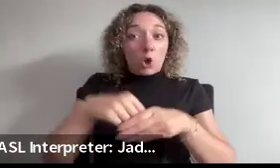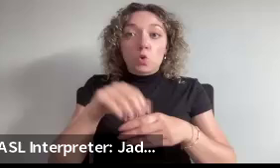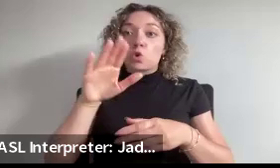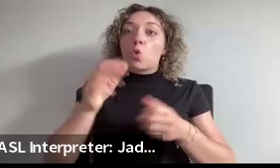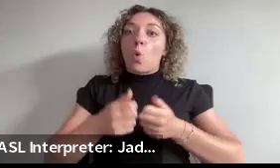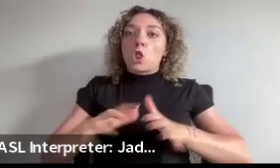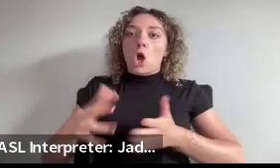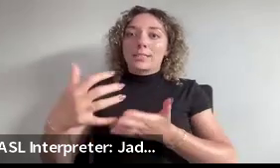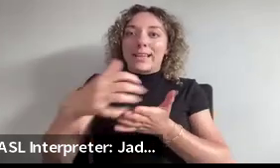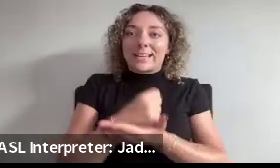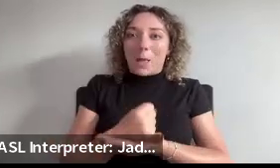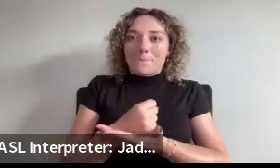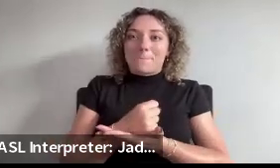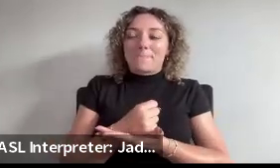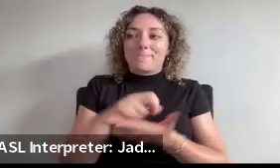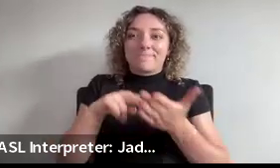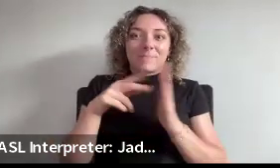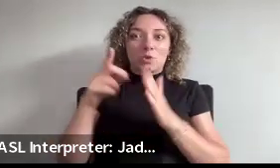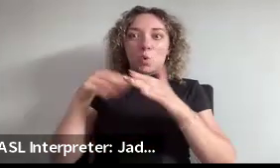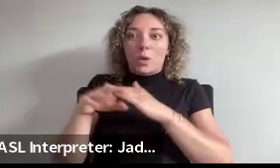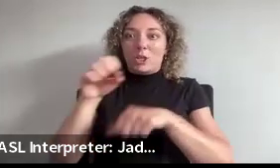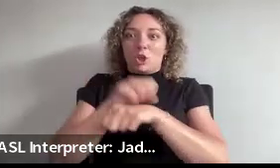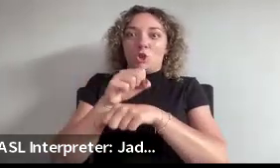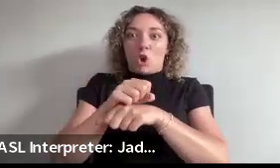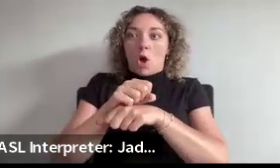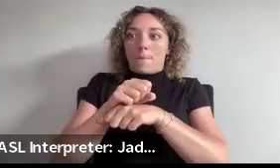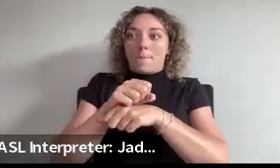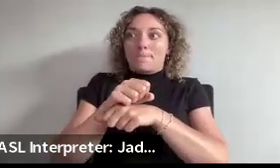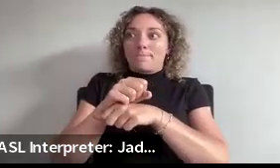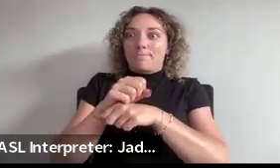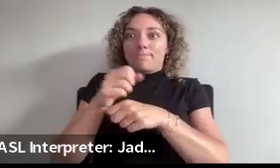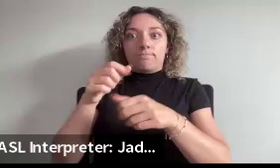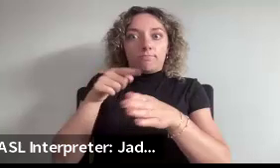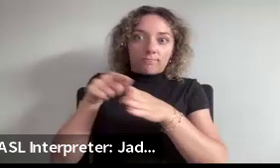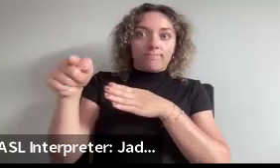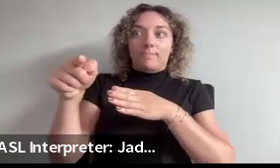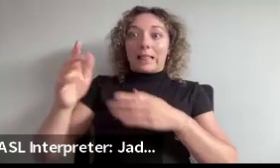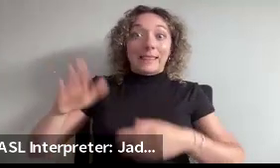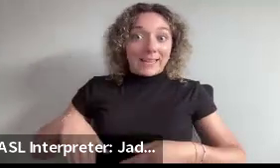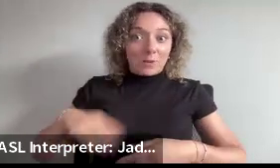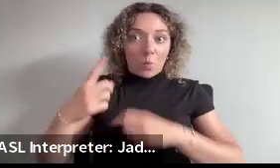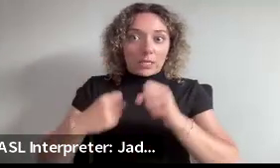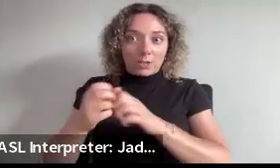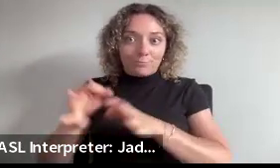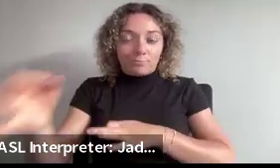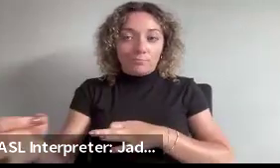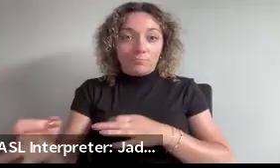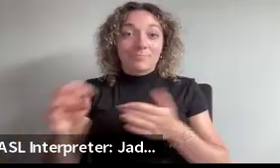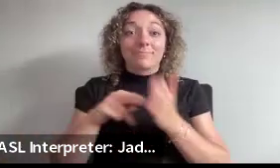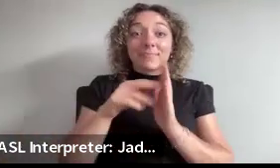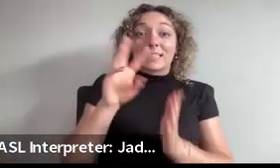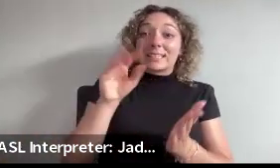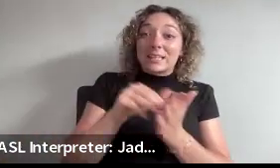lost income from going into the job market. So, $6,000 just in